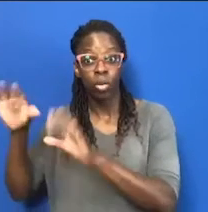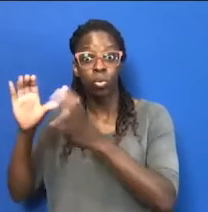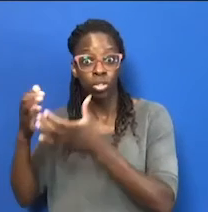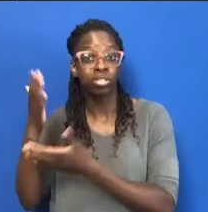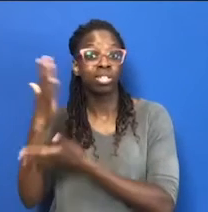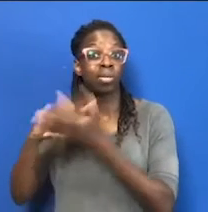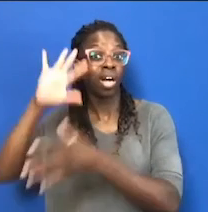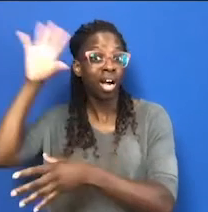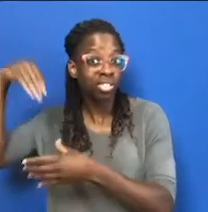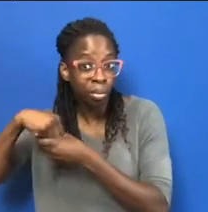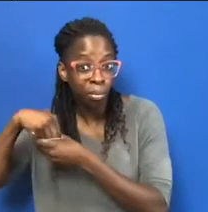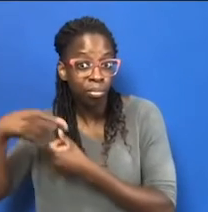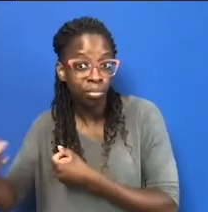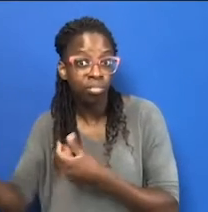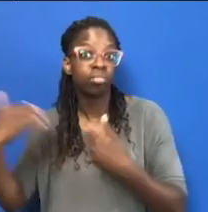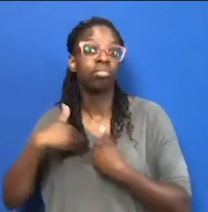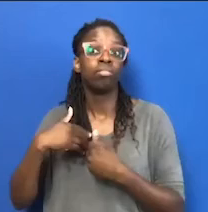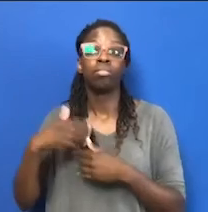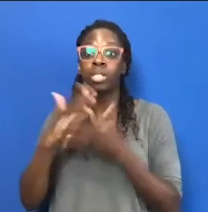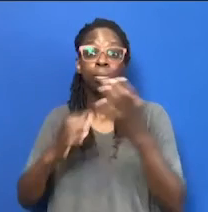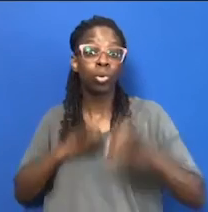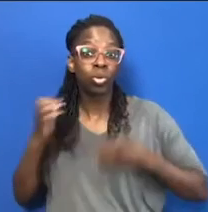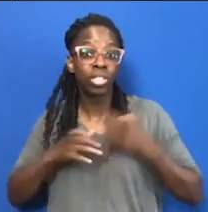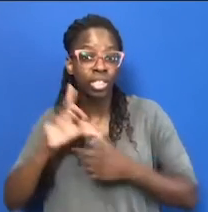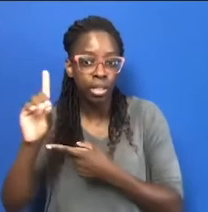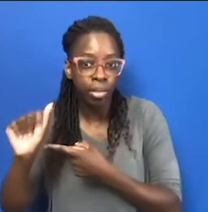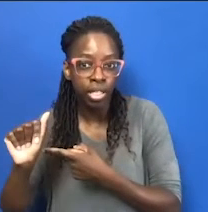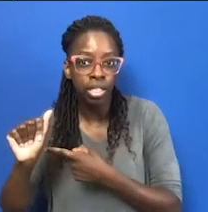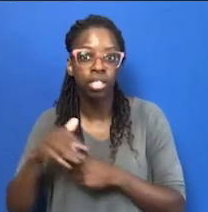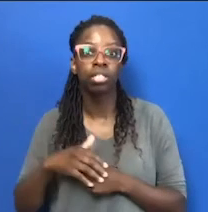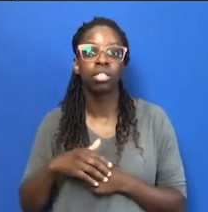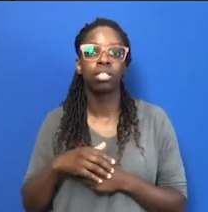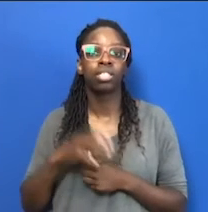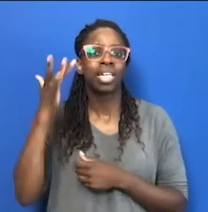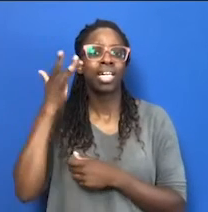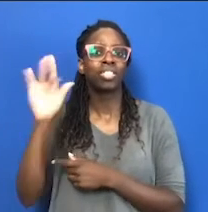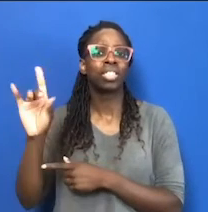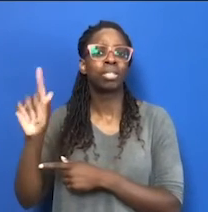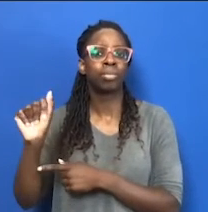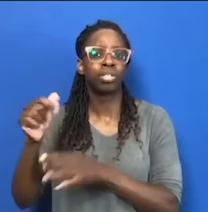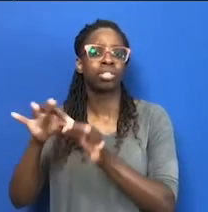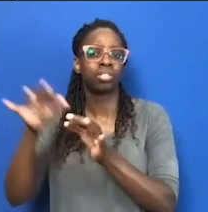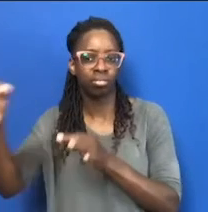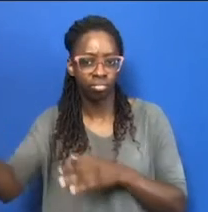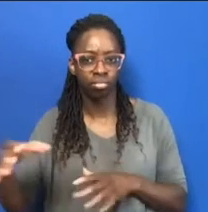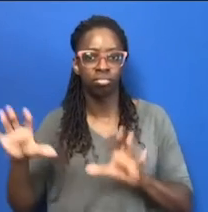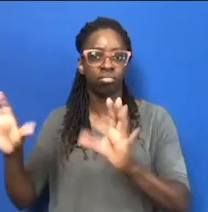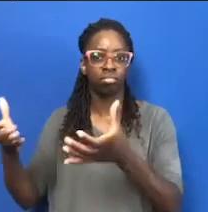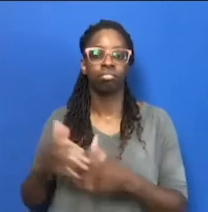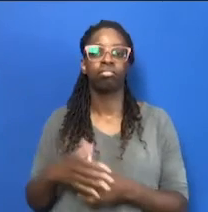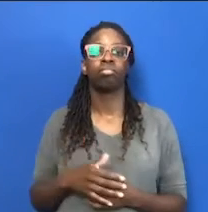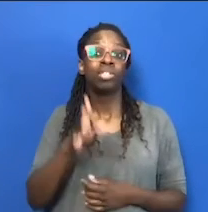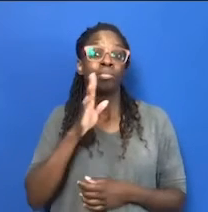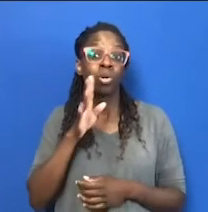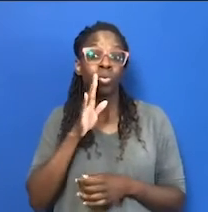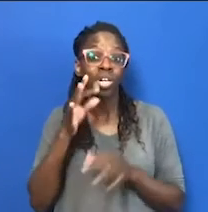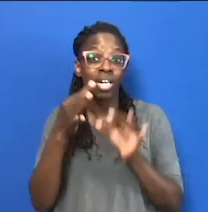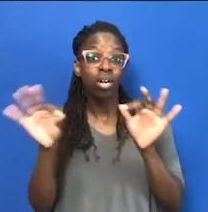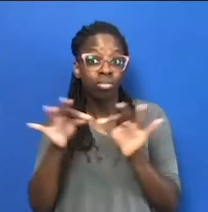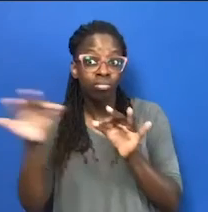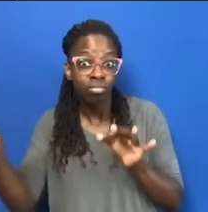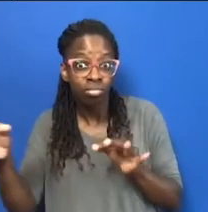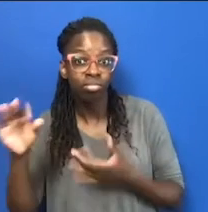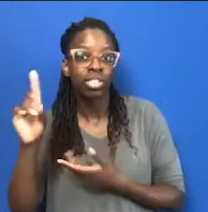disabilities, intellectual delays, speech and or language disabilities, blindness or